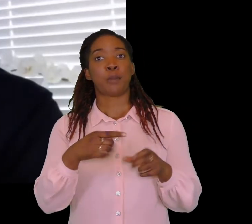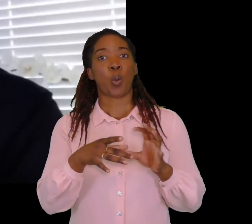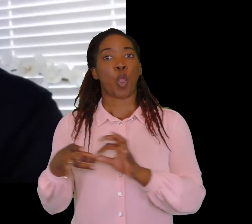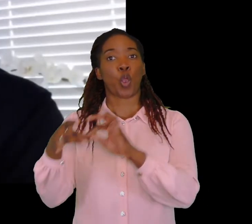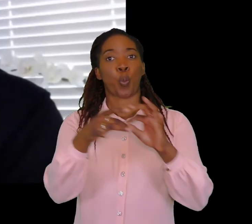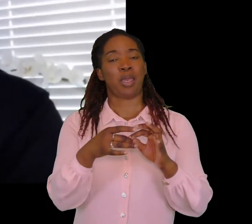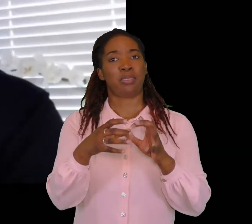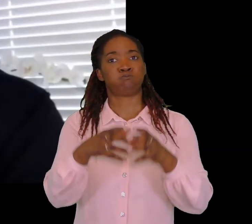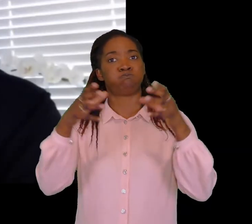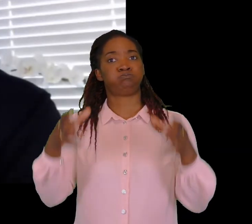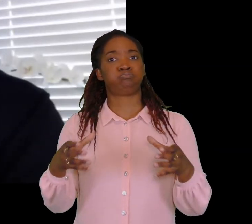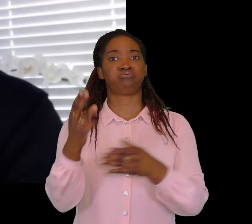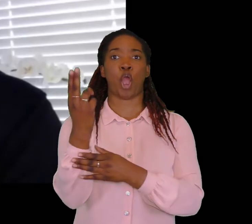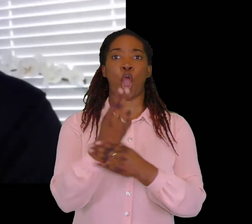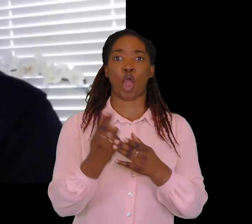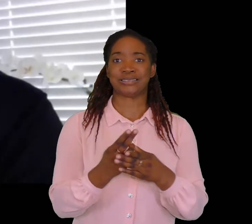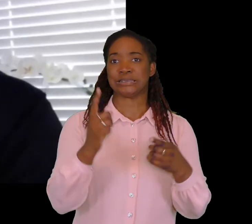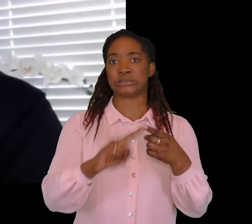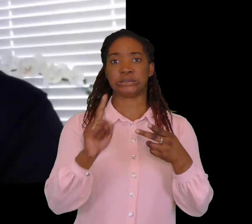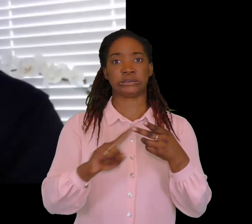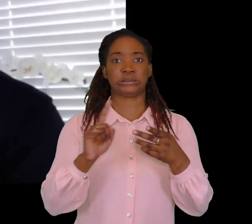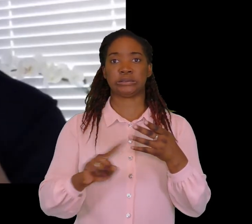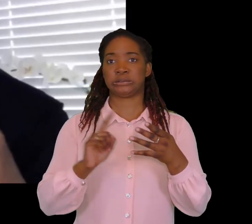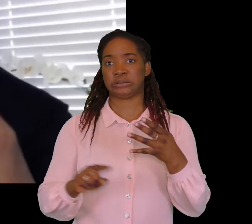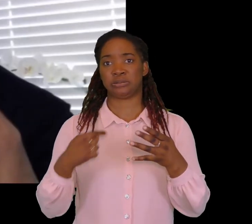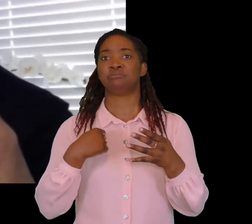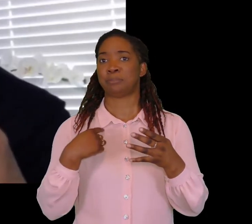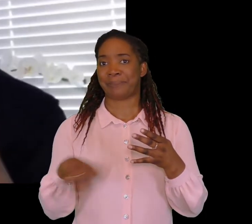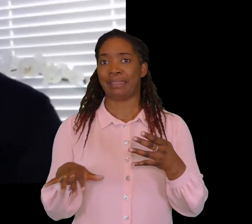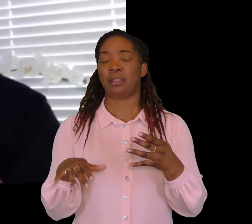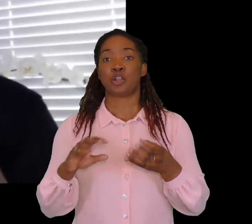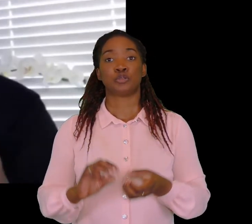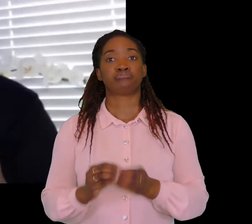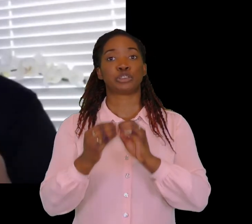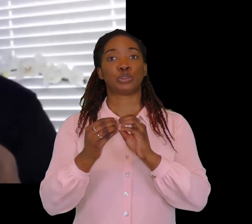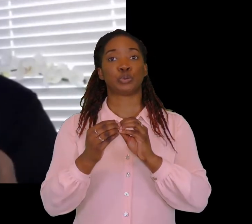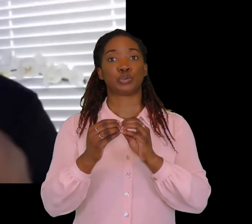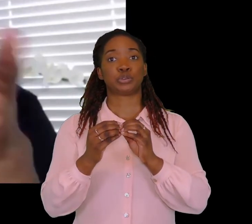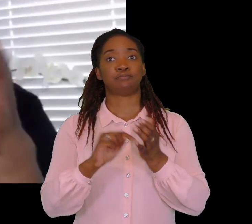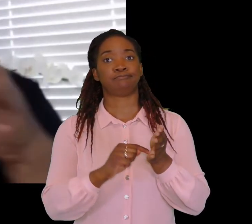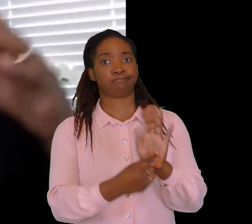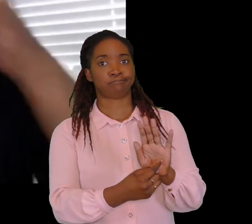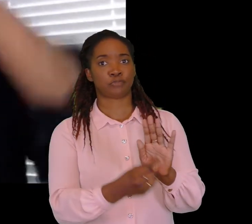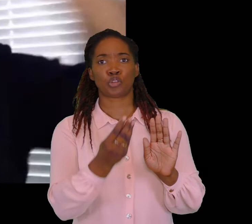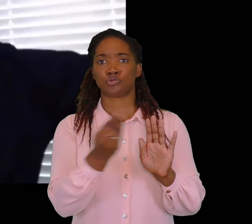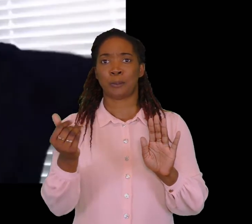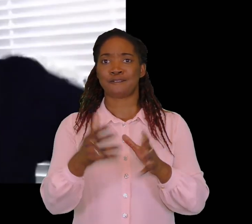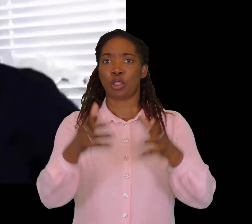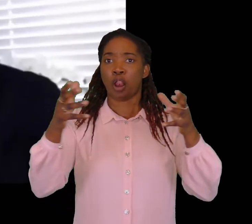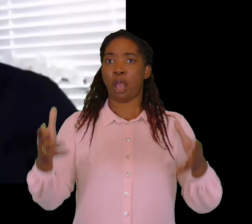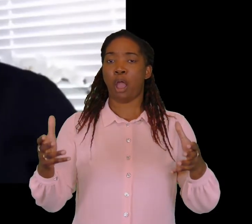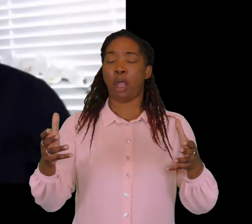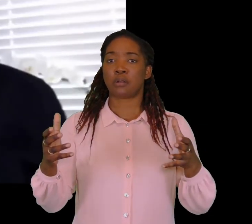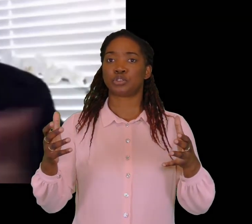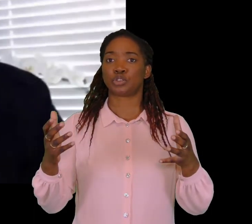of artists, including Said Drus, Bhajan Hunjan, myself, to produce, with Said produced some of the very large